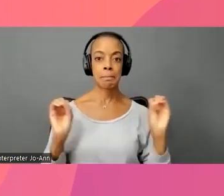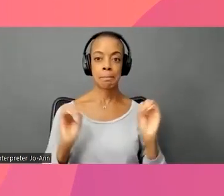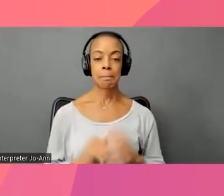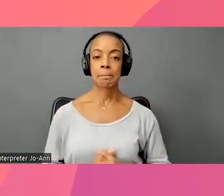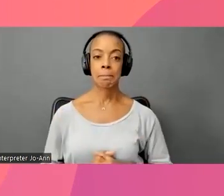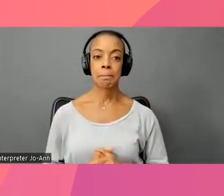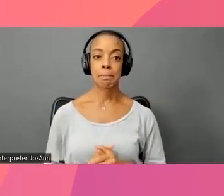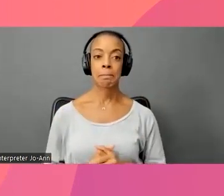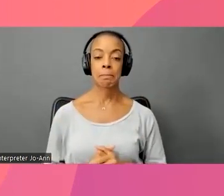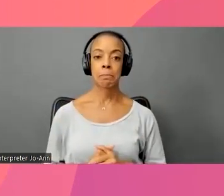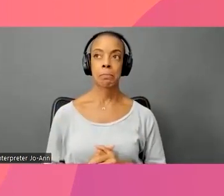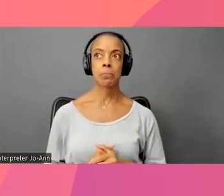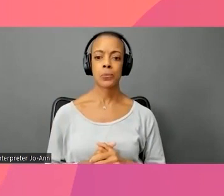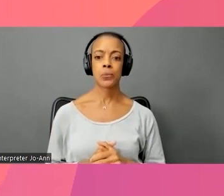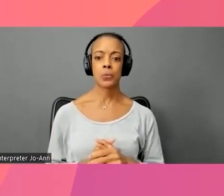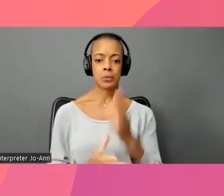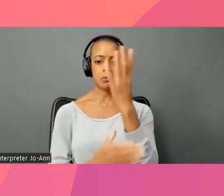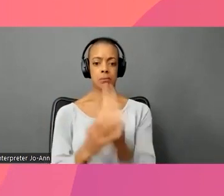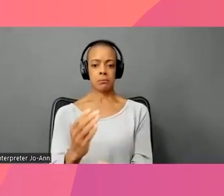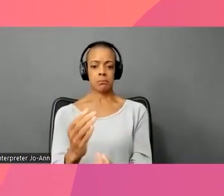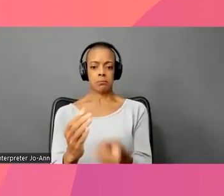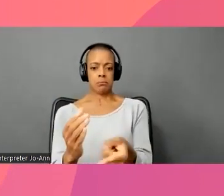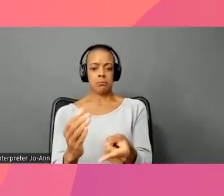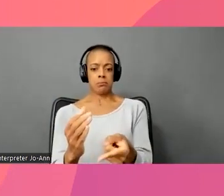And so to address this gap, we conducted a